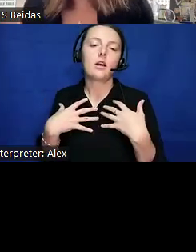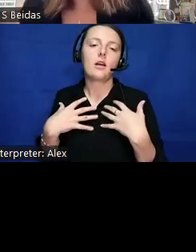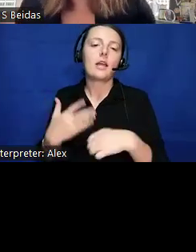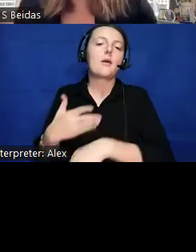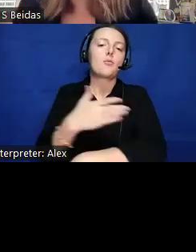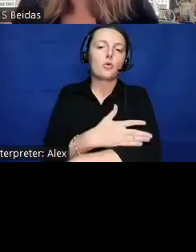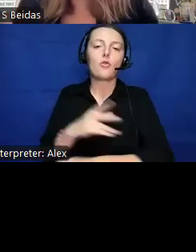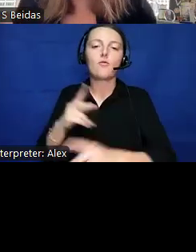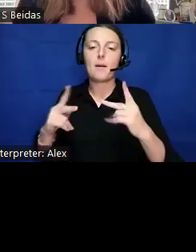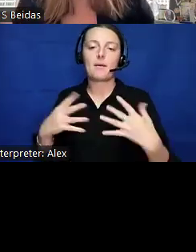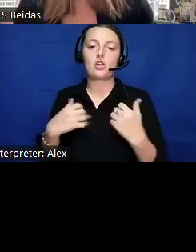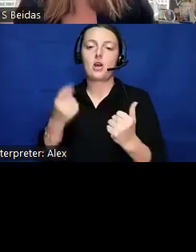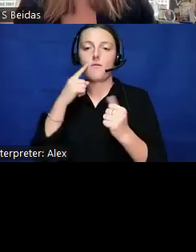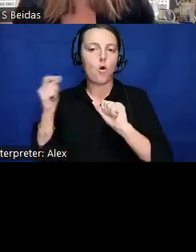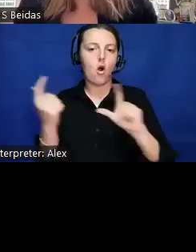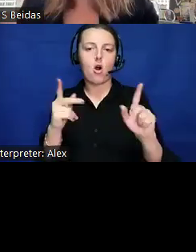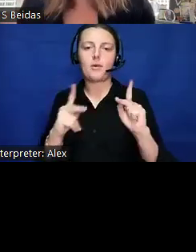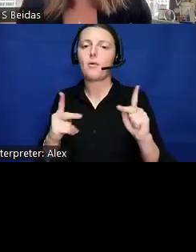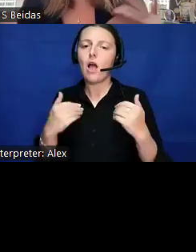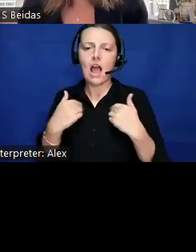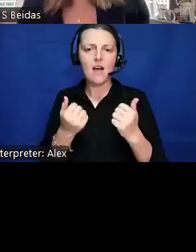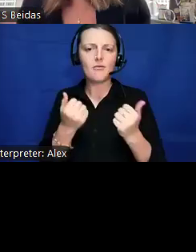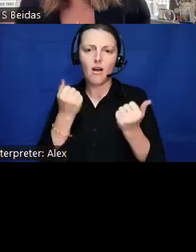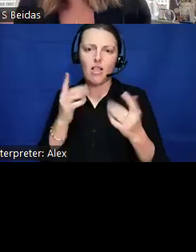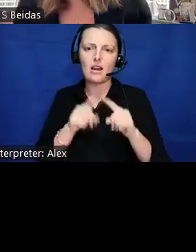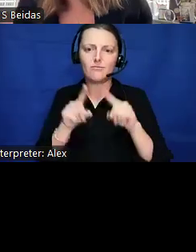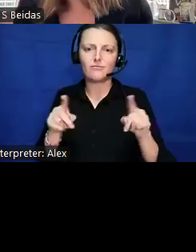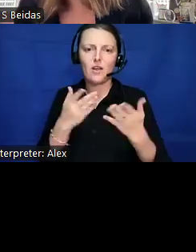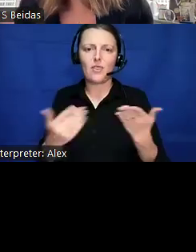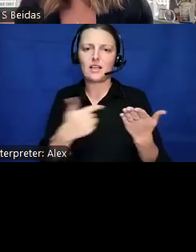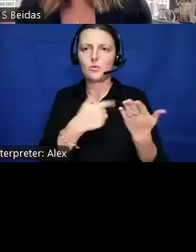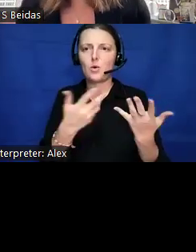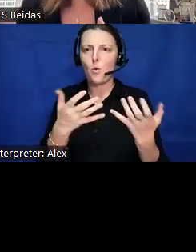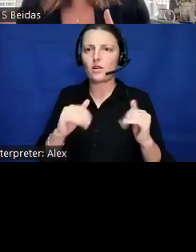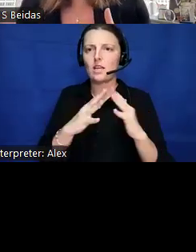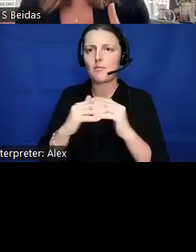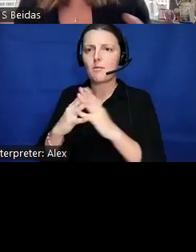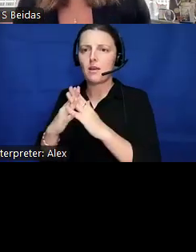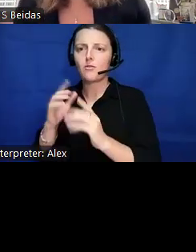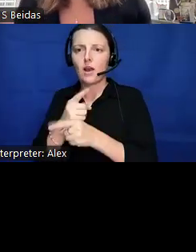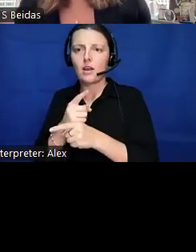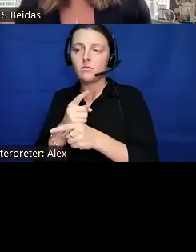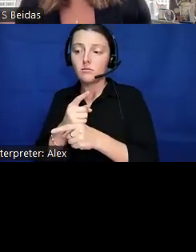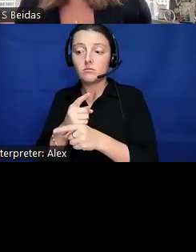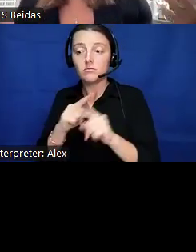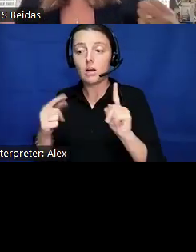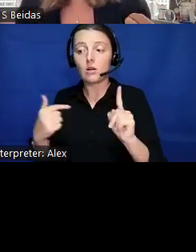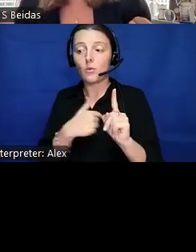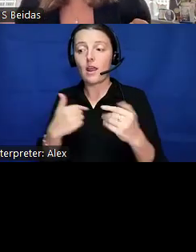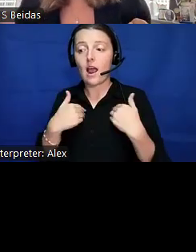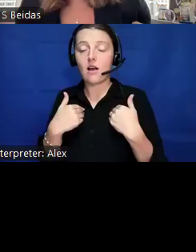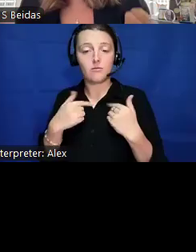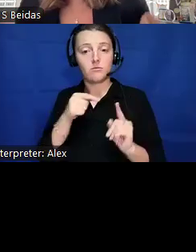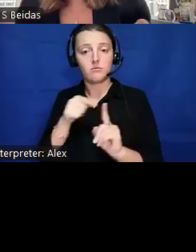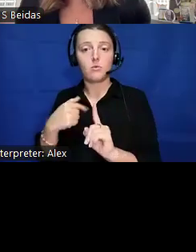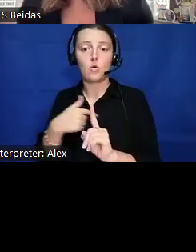There's lots of different things that we might be trying to implement. And the fact of the matter is we're actually implementing things all the time. And so there's a great opportunity to think